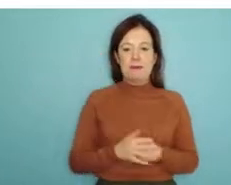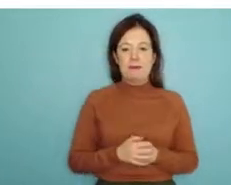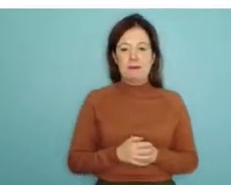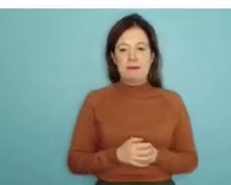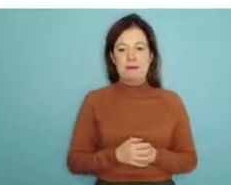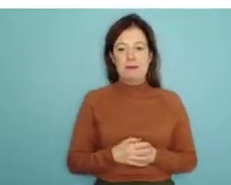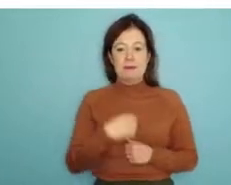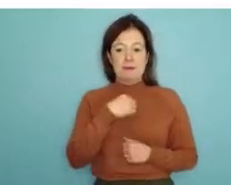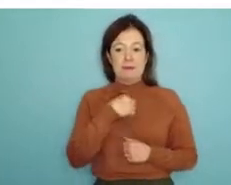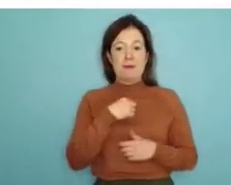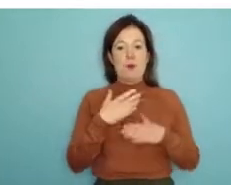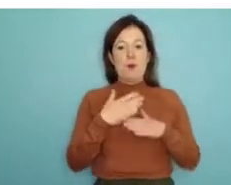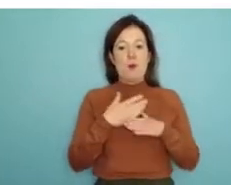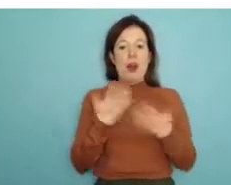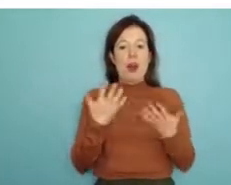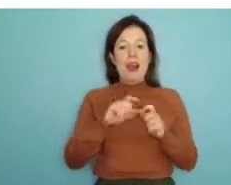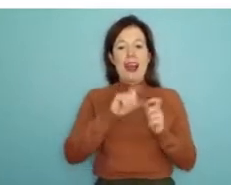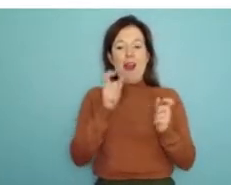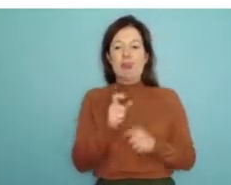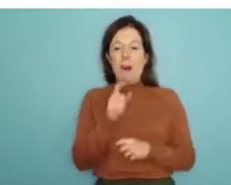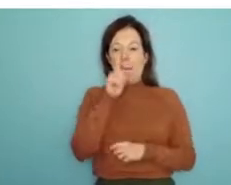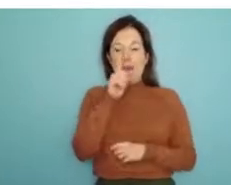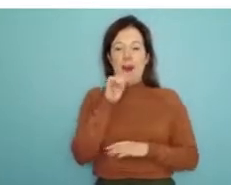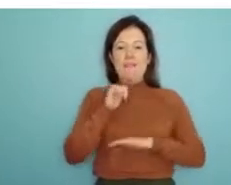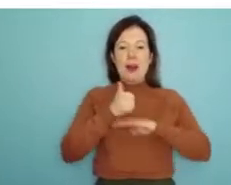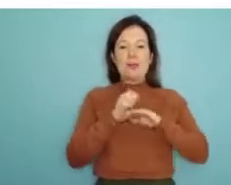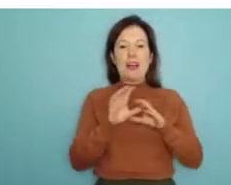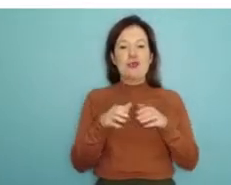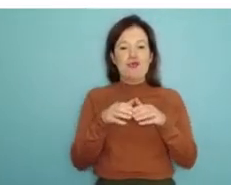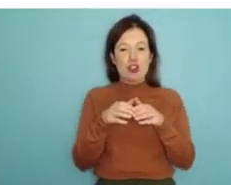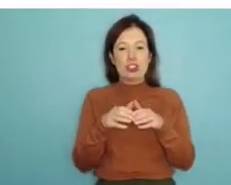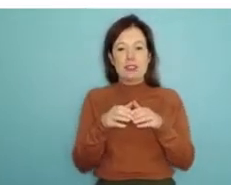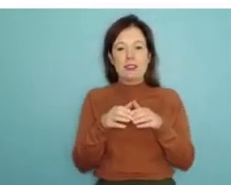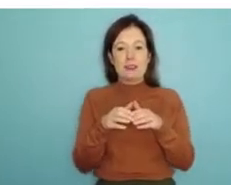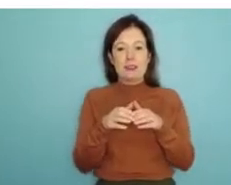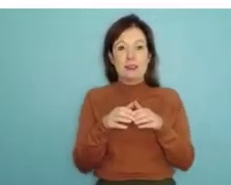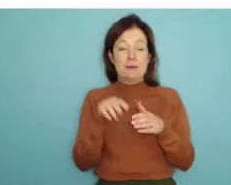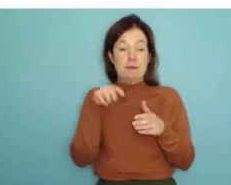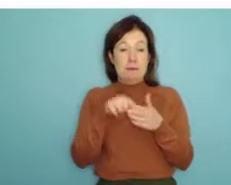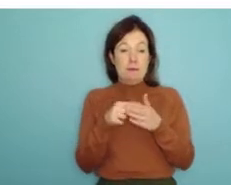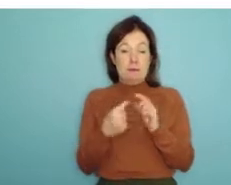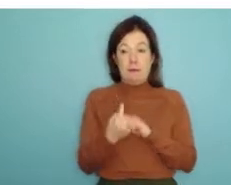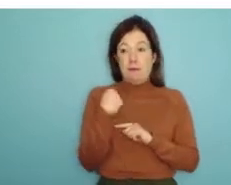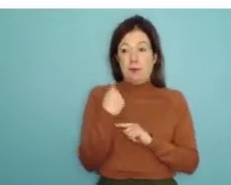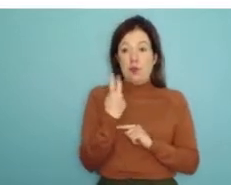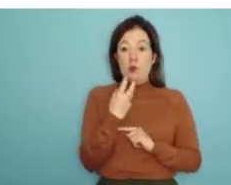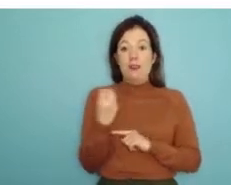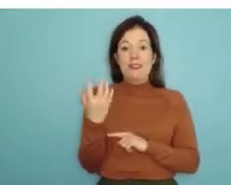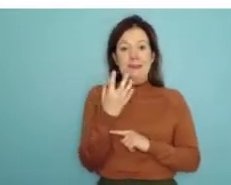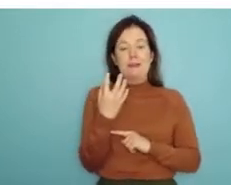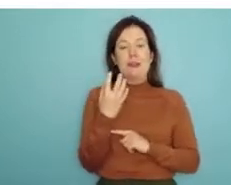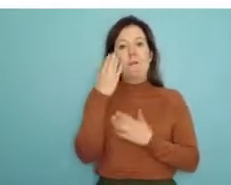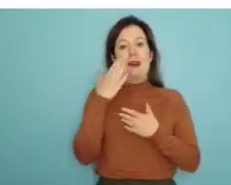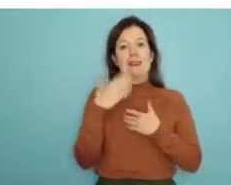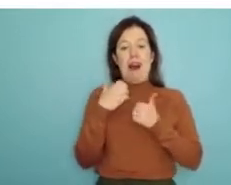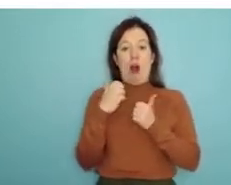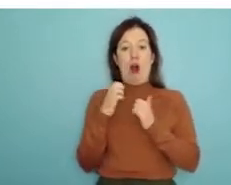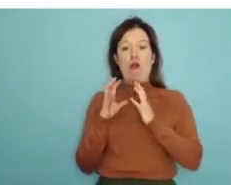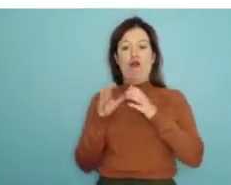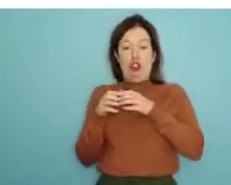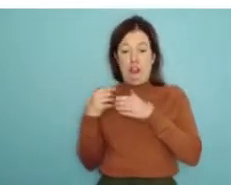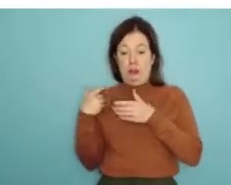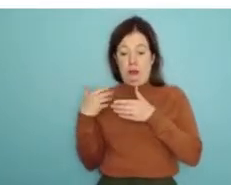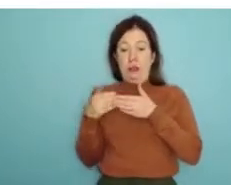at Cambridge and Peterborough Foundation Trust, who until 2015 were a mental health trust, and since 2015 have been